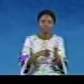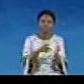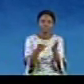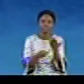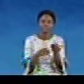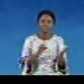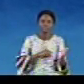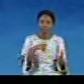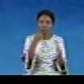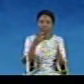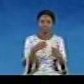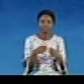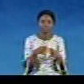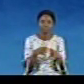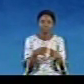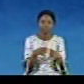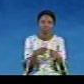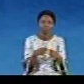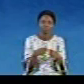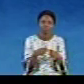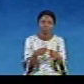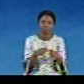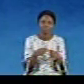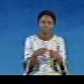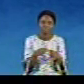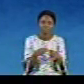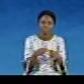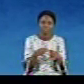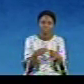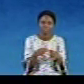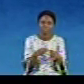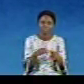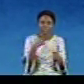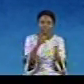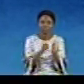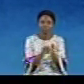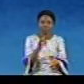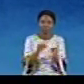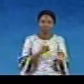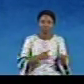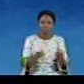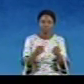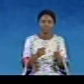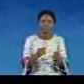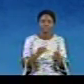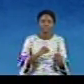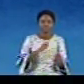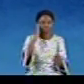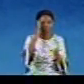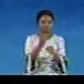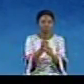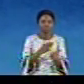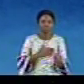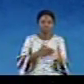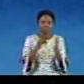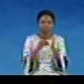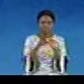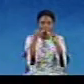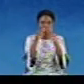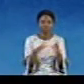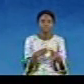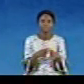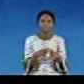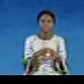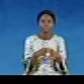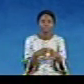program because they say that I will come and receive my own blessing. Yes, something is happening